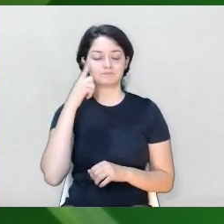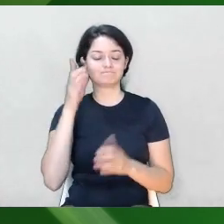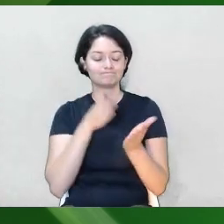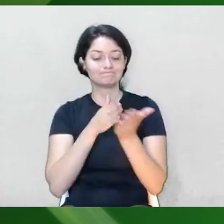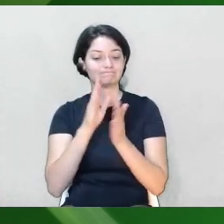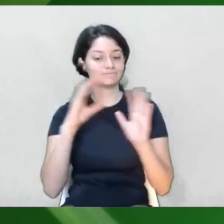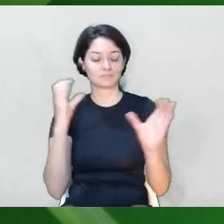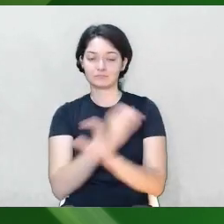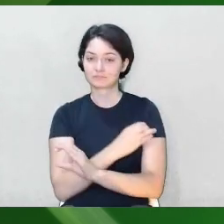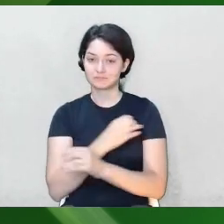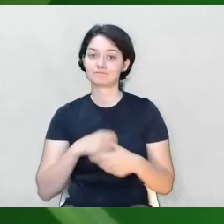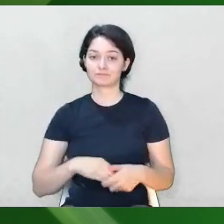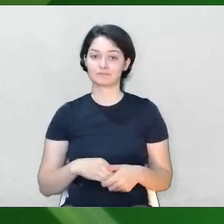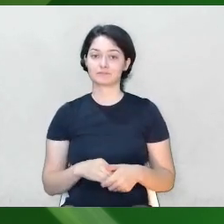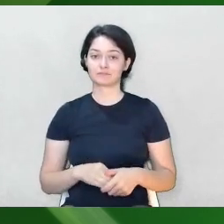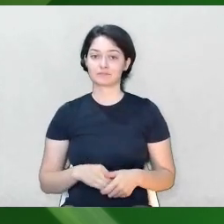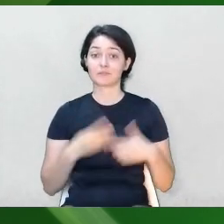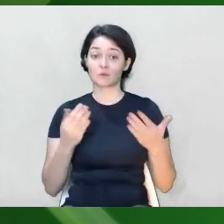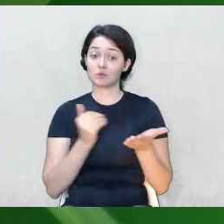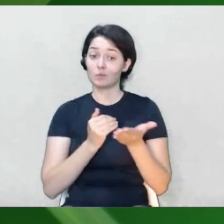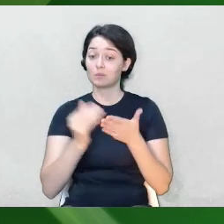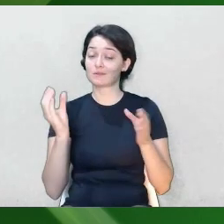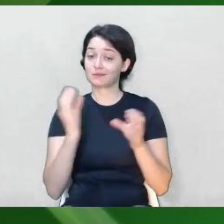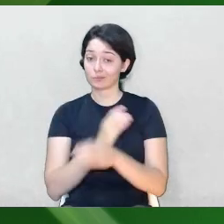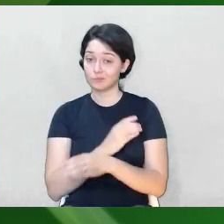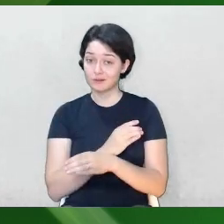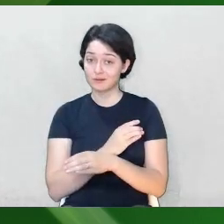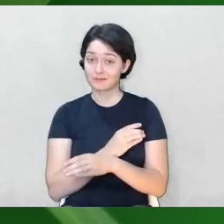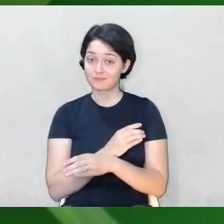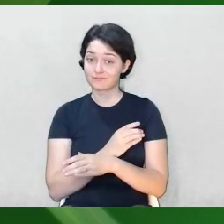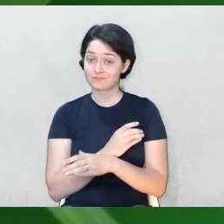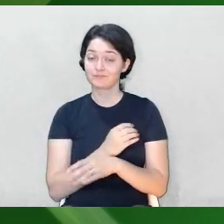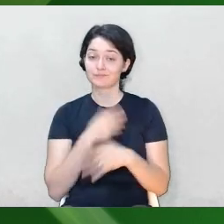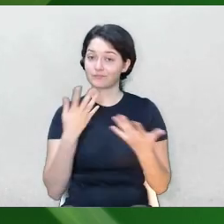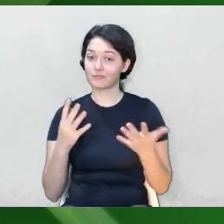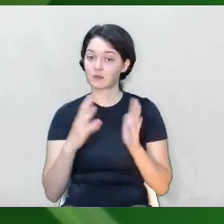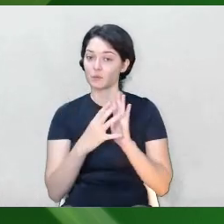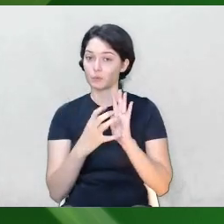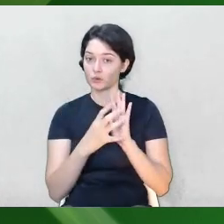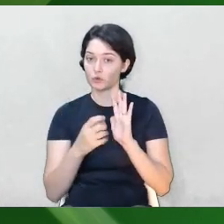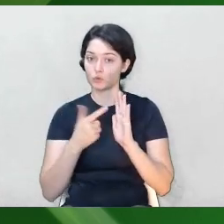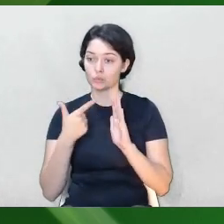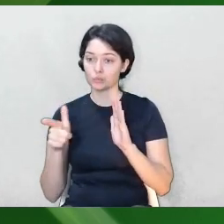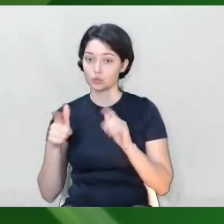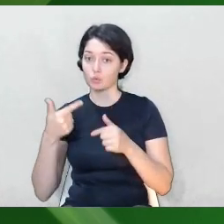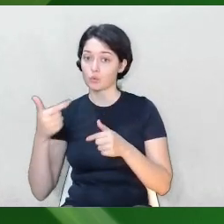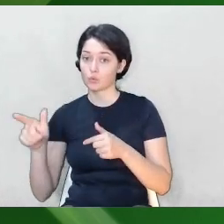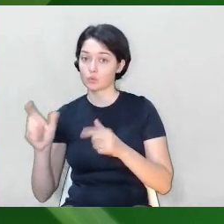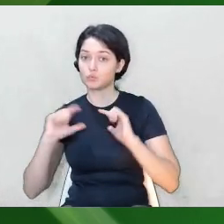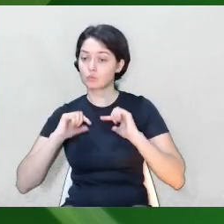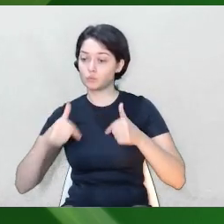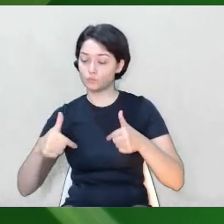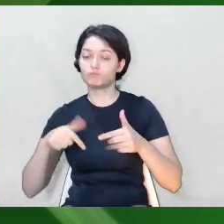XLA for a complete journey. And when the journey starts to complete, then you're going from a reactive